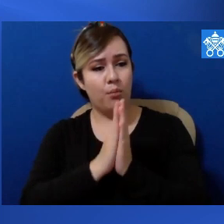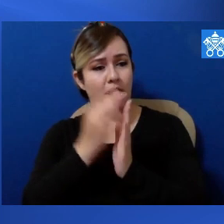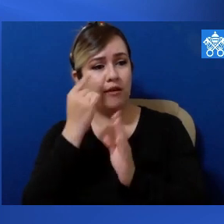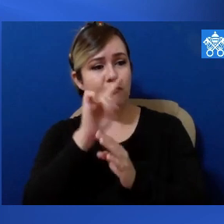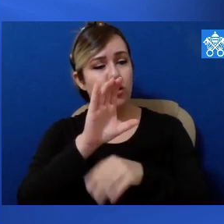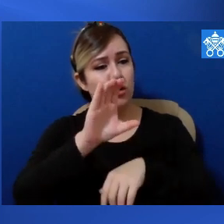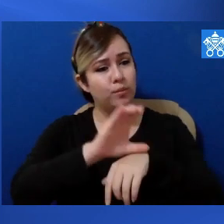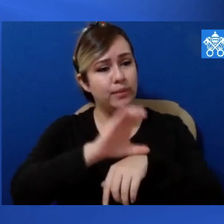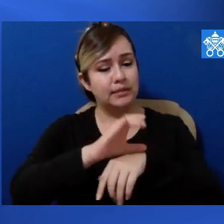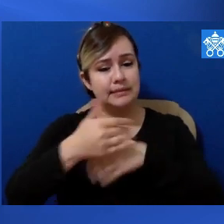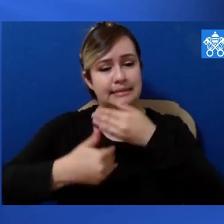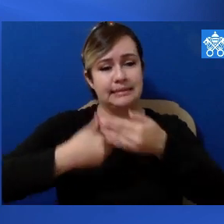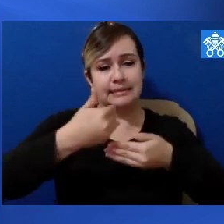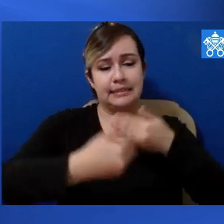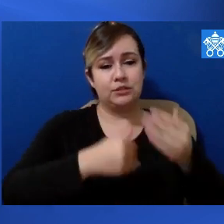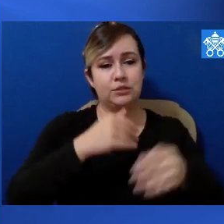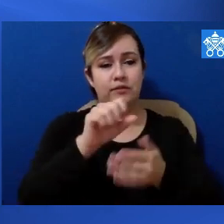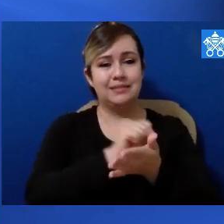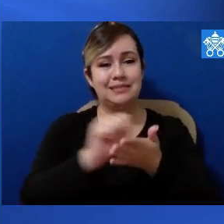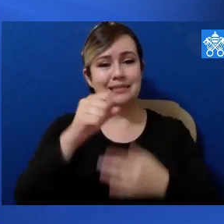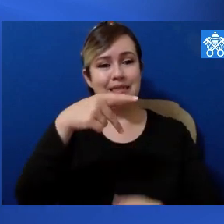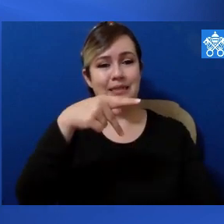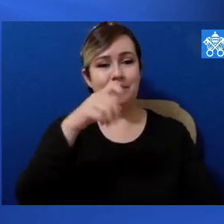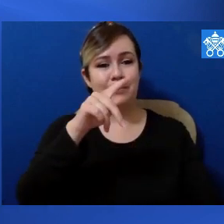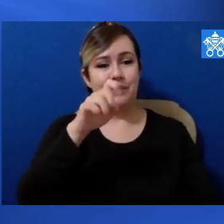your ministry as the successor of Saint Peter.